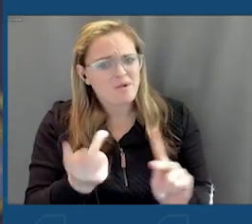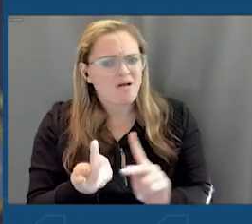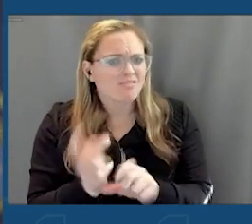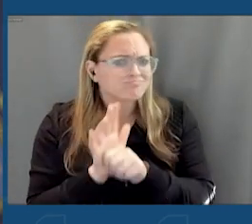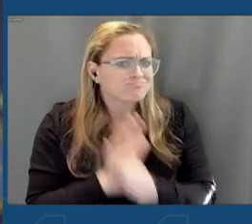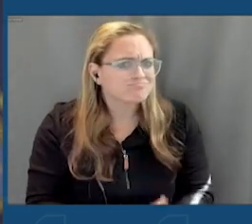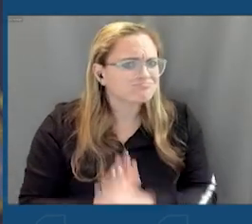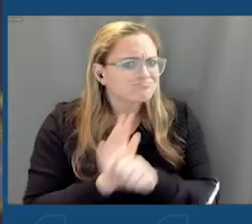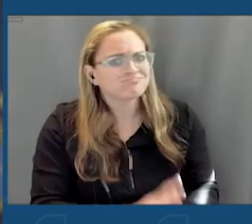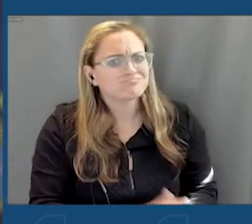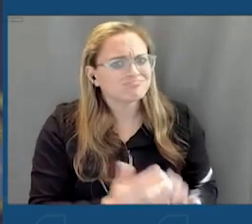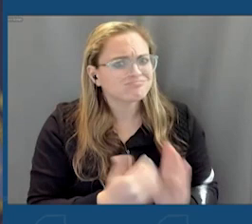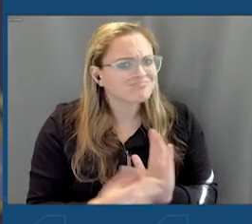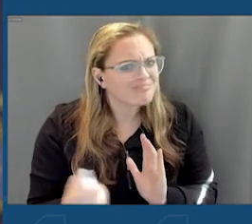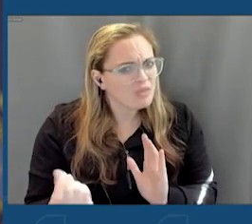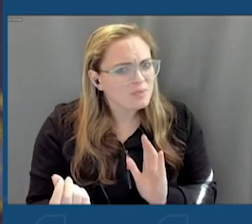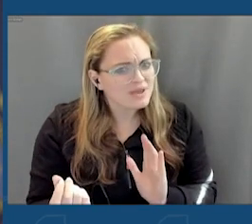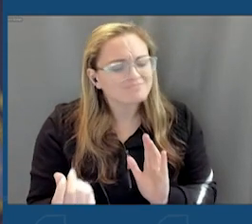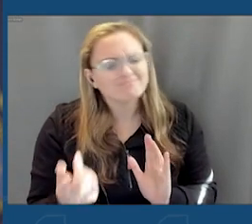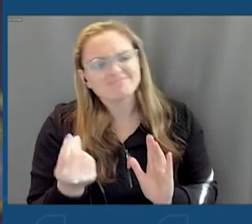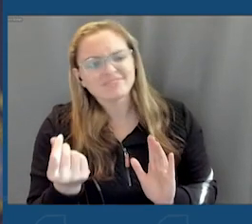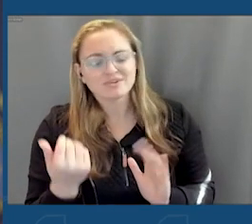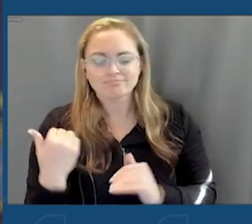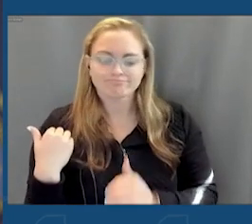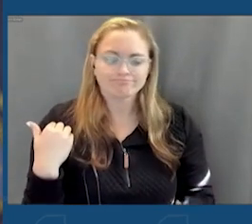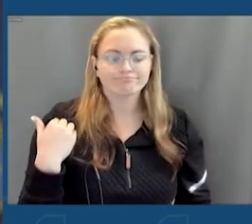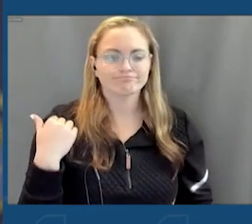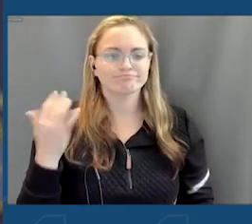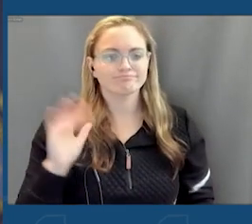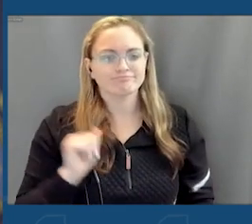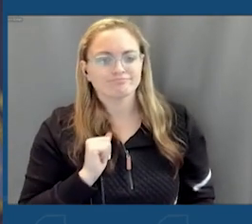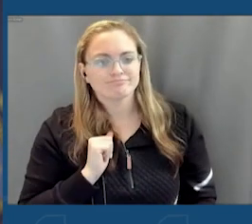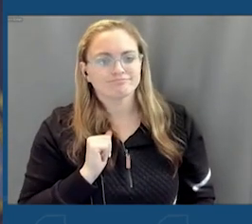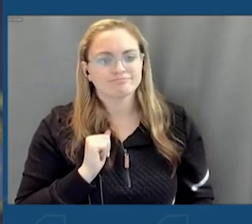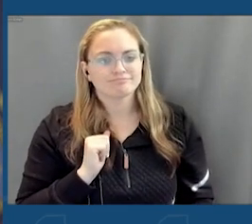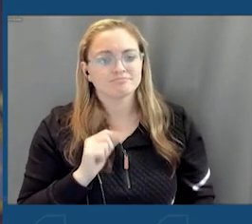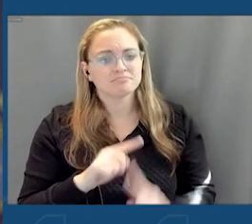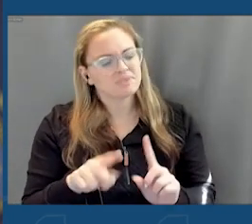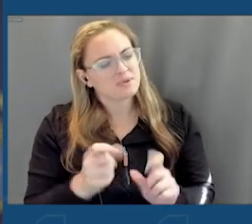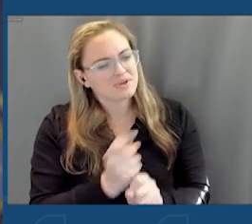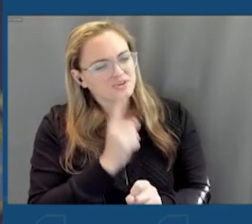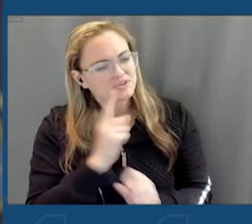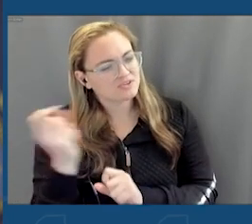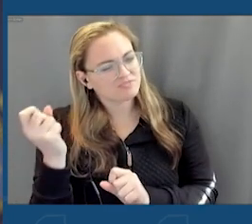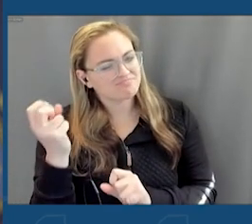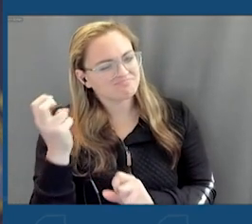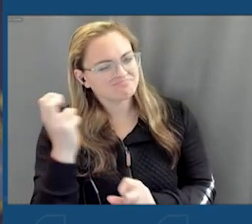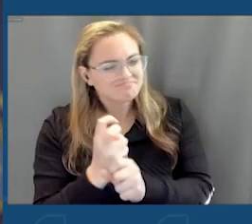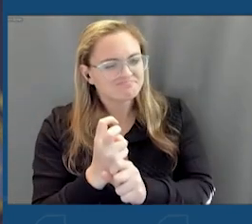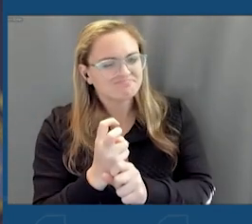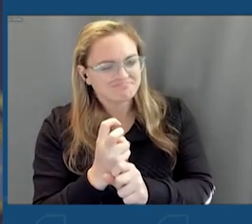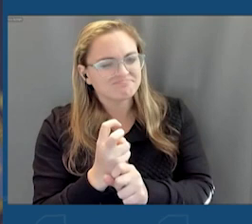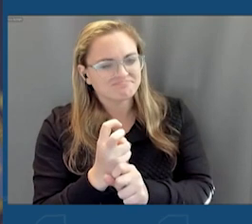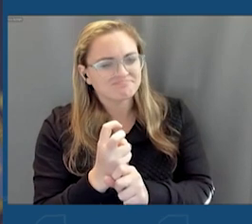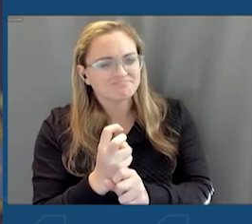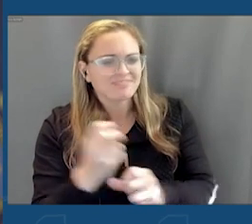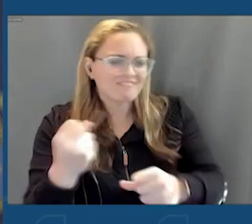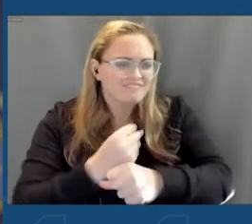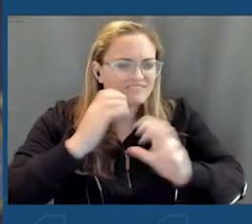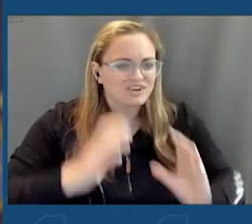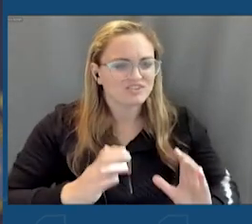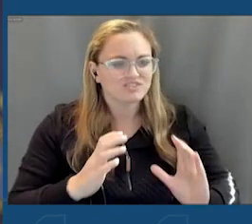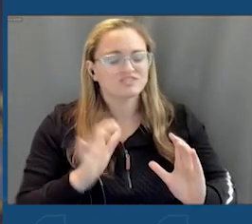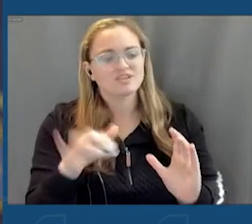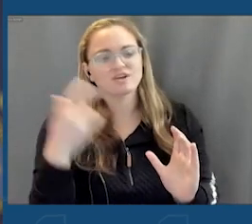bit, you kind of get a little chip on your shoulder. But it makes you tougher. It makes you tougher. It makes you a fighter. And that's